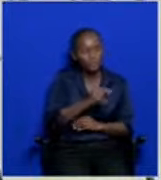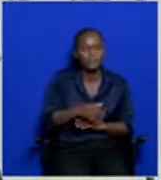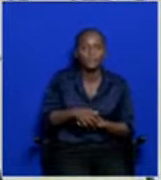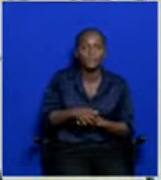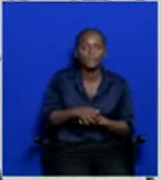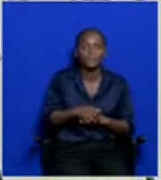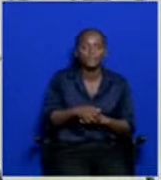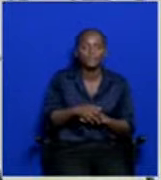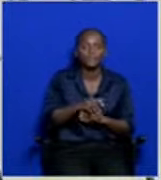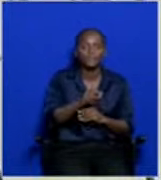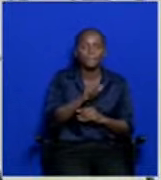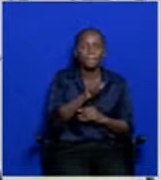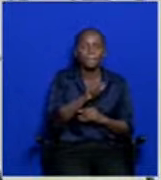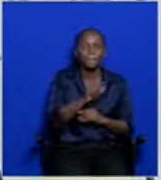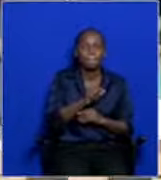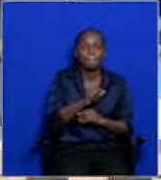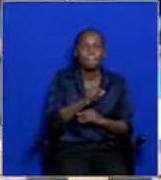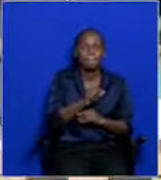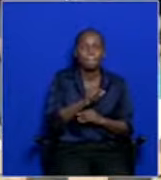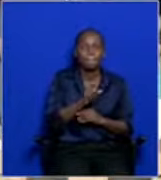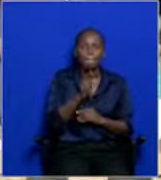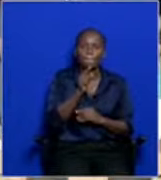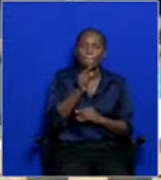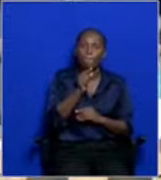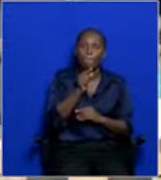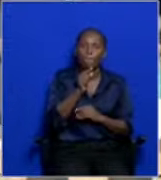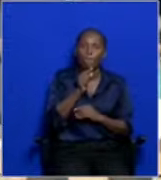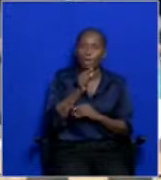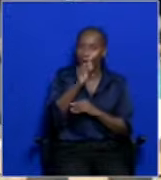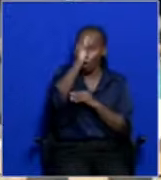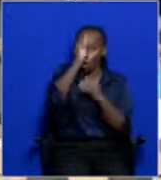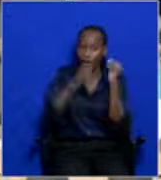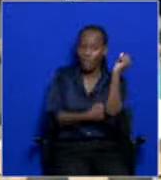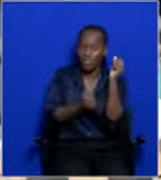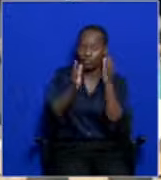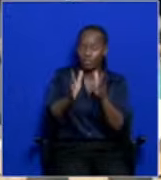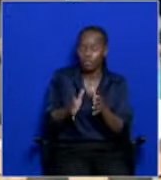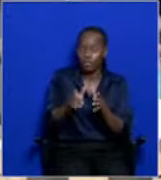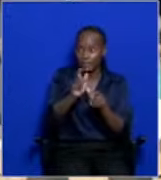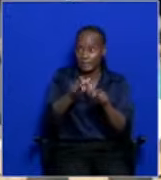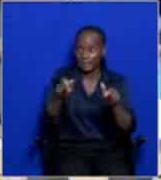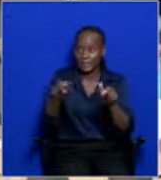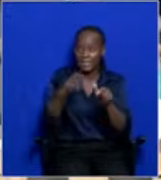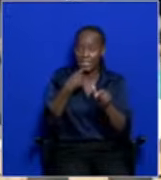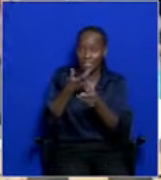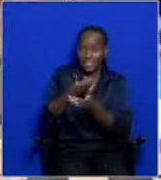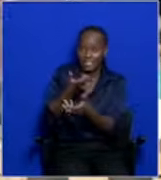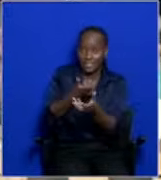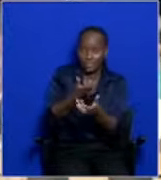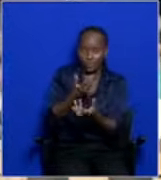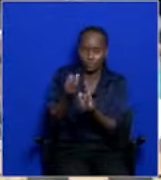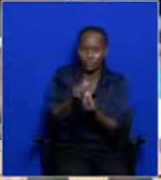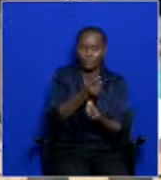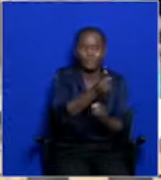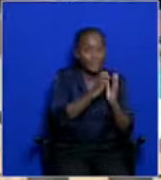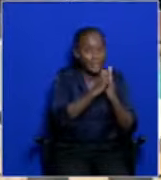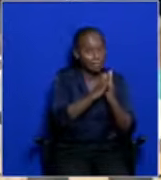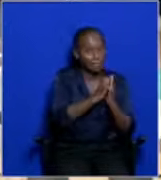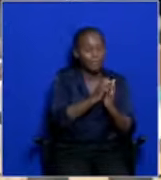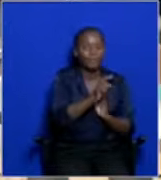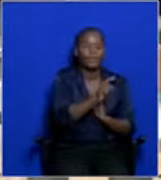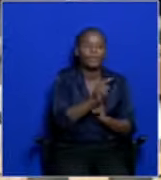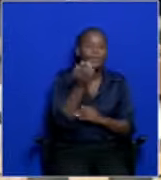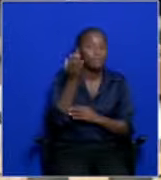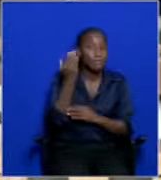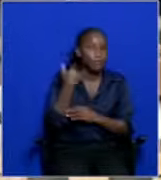with officials? So, for example, we had these complaints about you were not